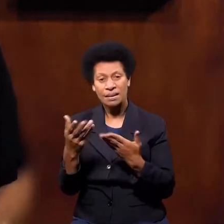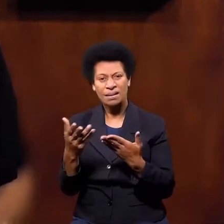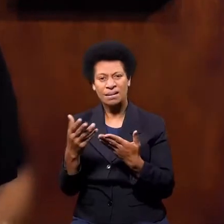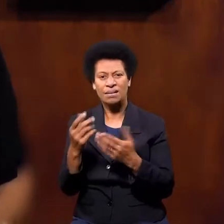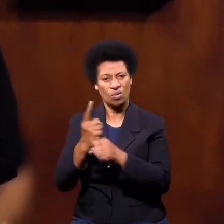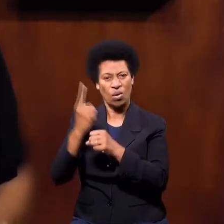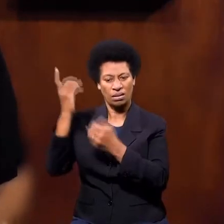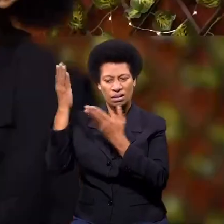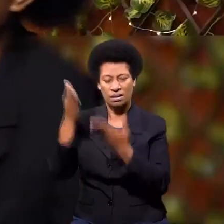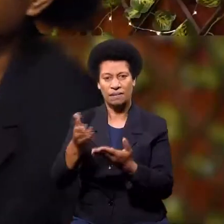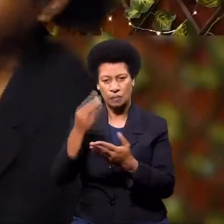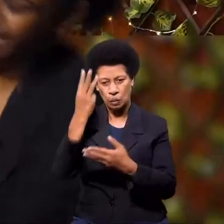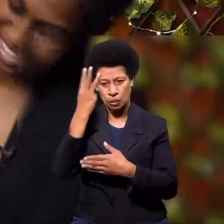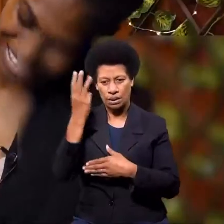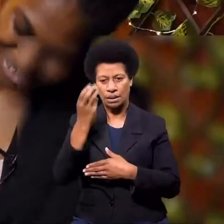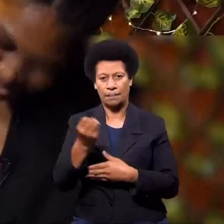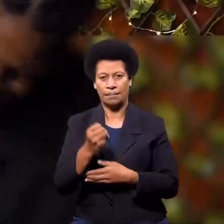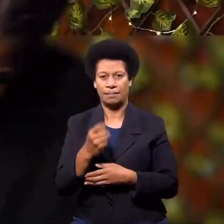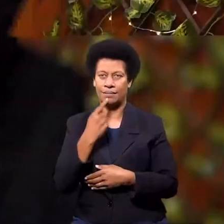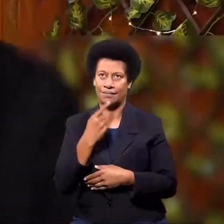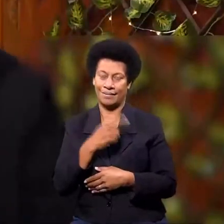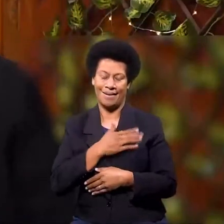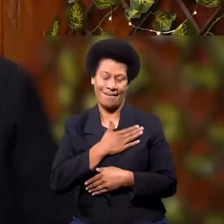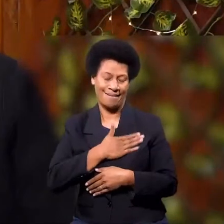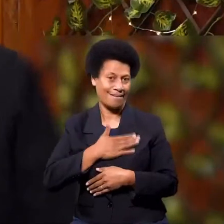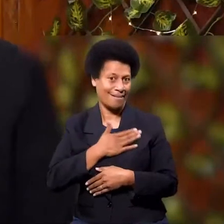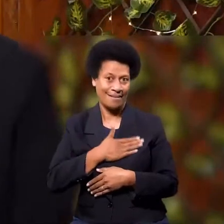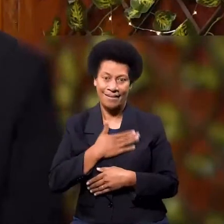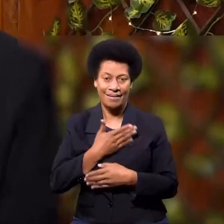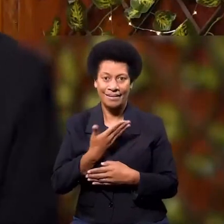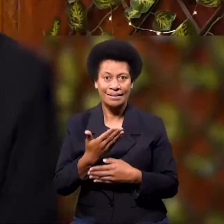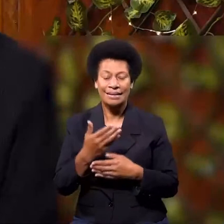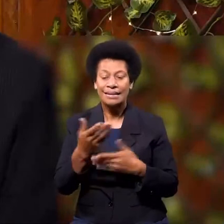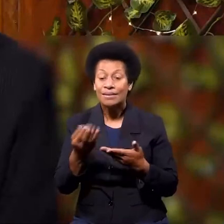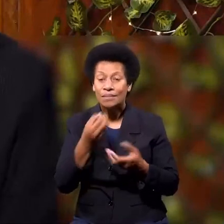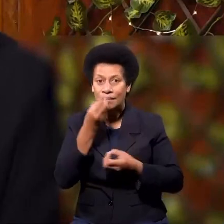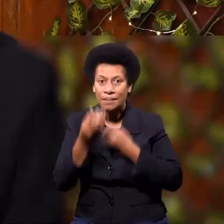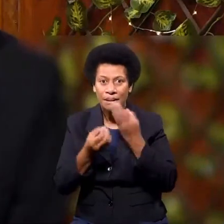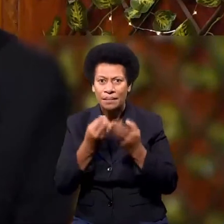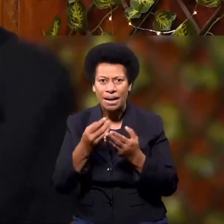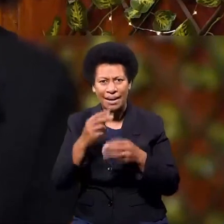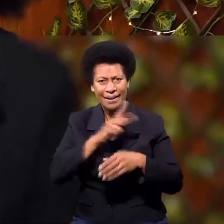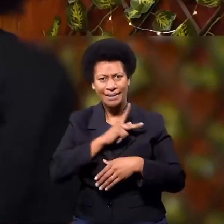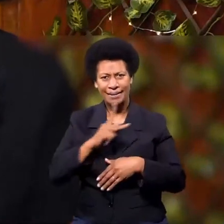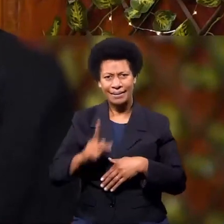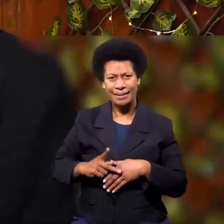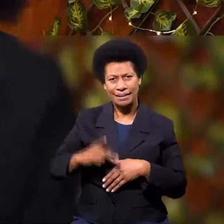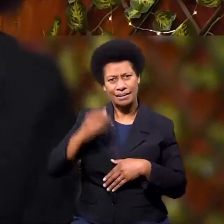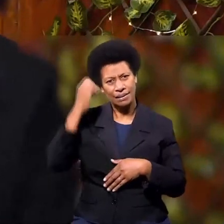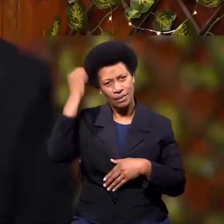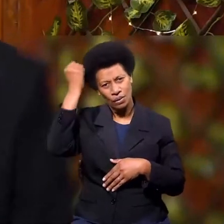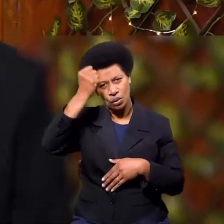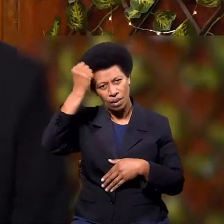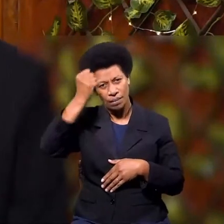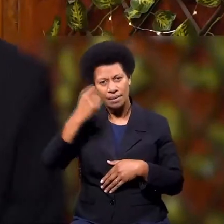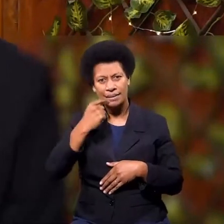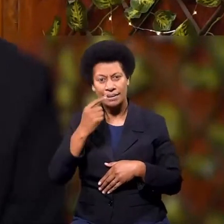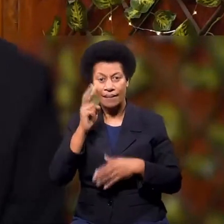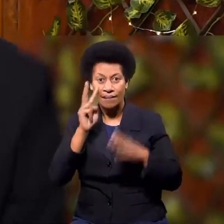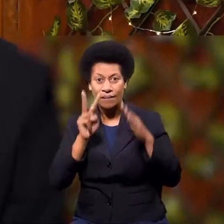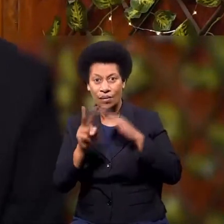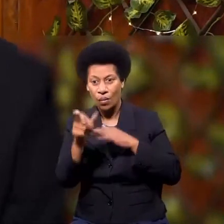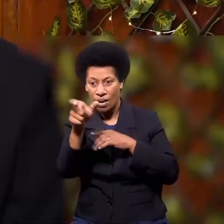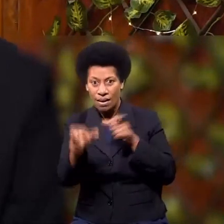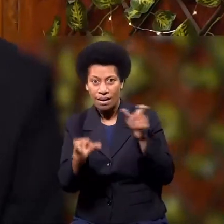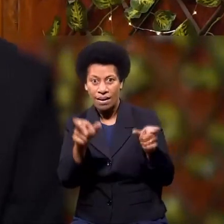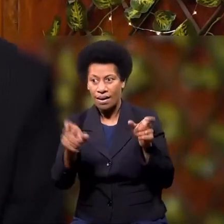wisdom. Amen. I like how you explained how King Solomon highlights on the fear of the Lord, and I related it to the book of Isaiah. To the viewers